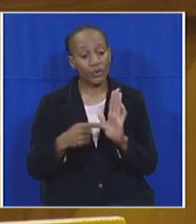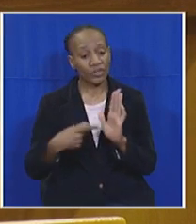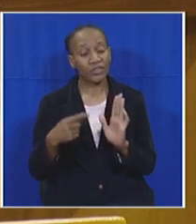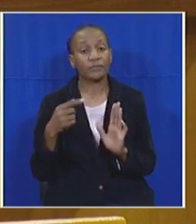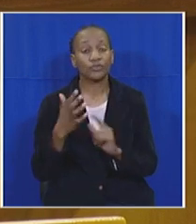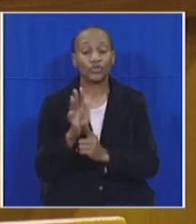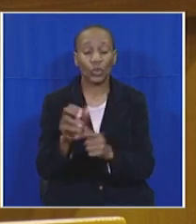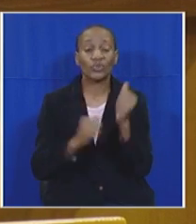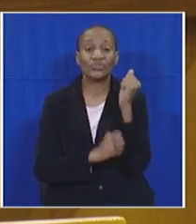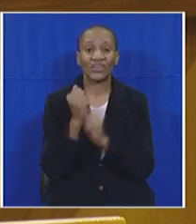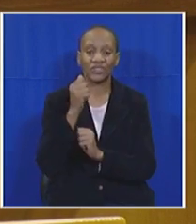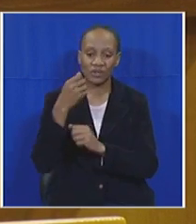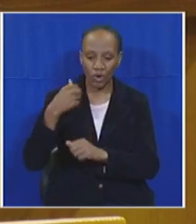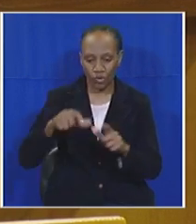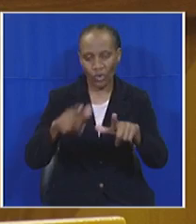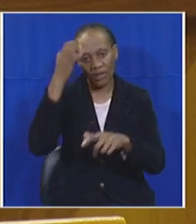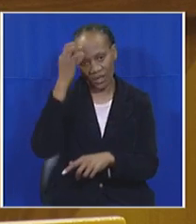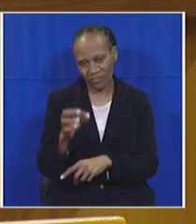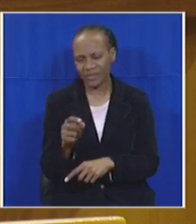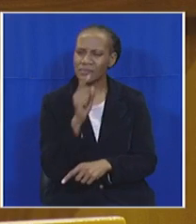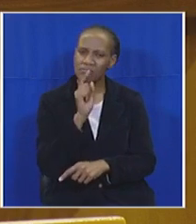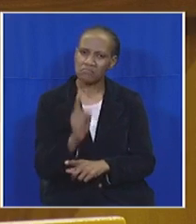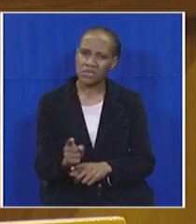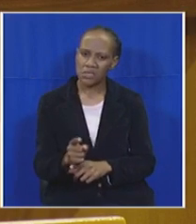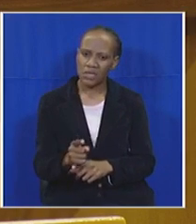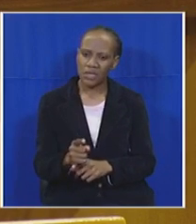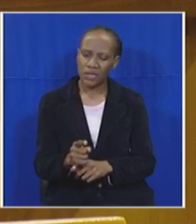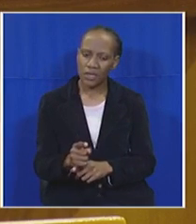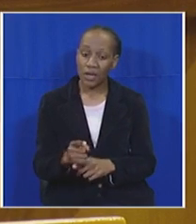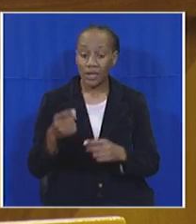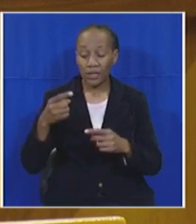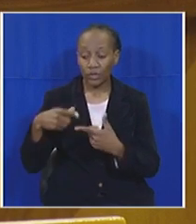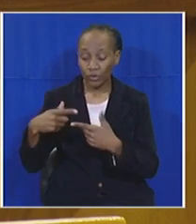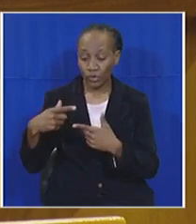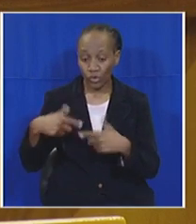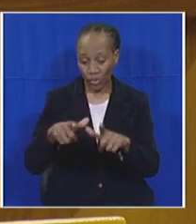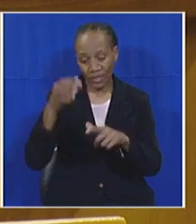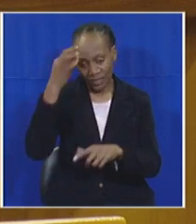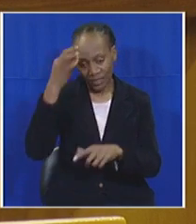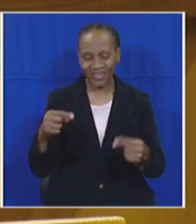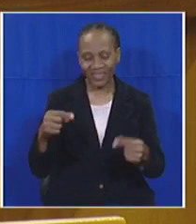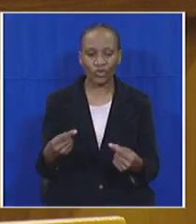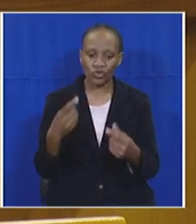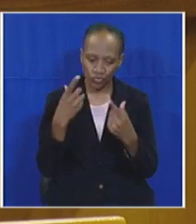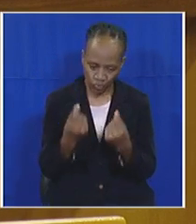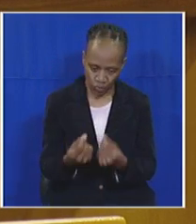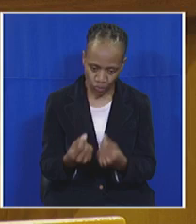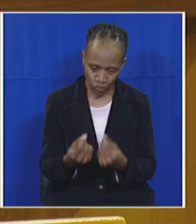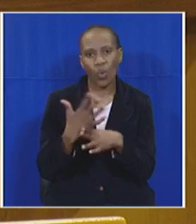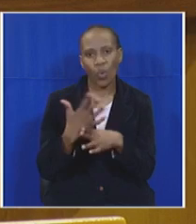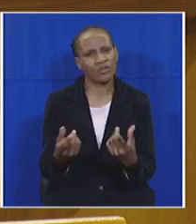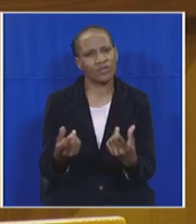local government itself, which constrains these spheres from performing development functions that it should be